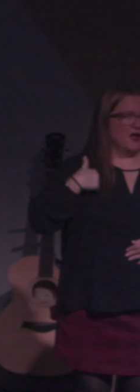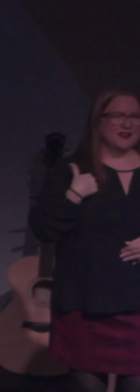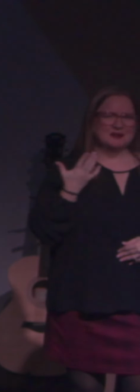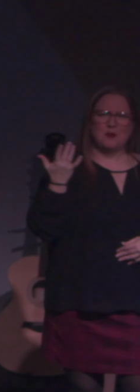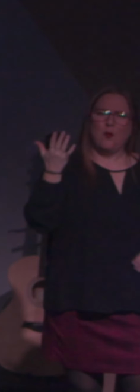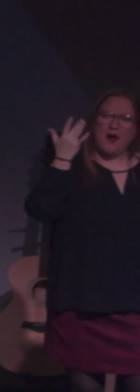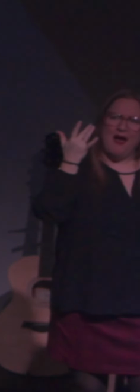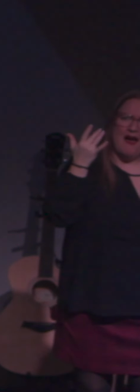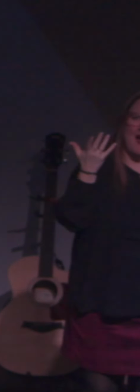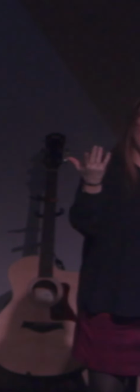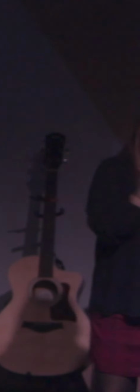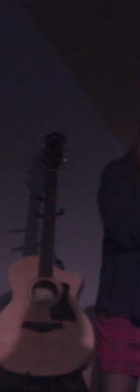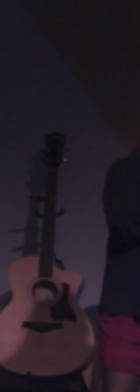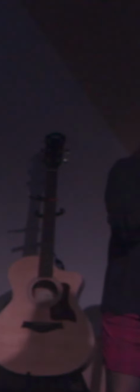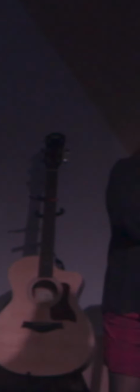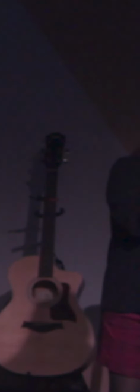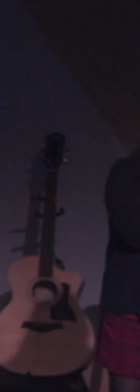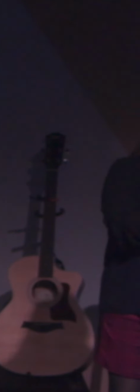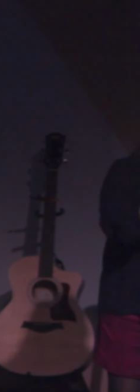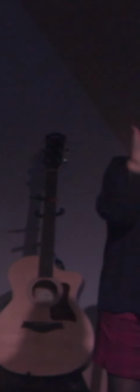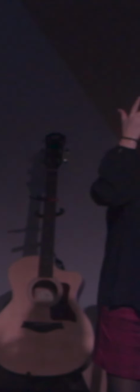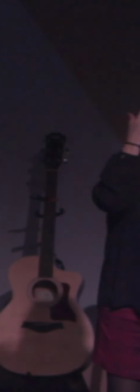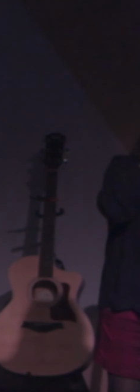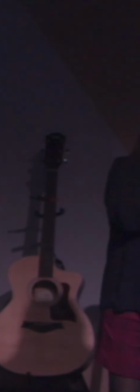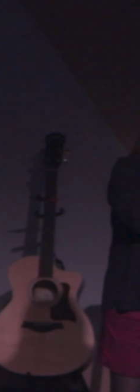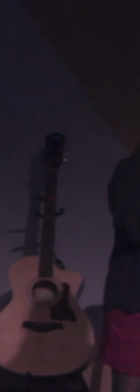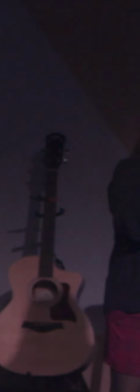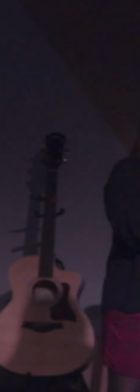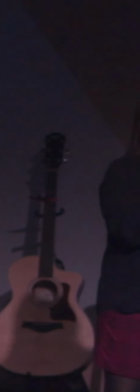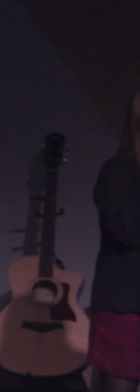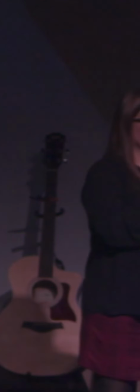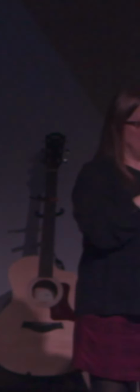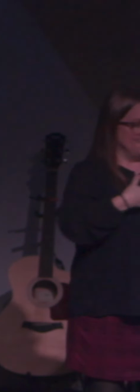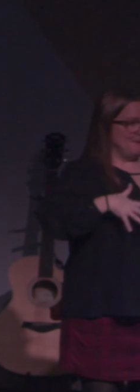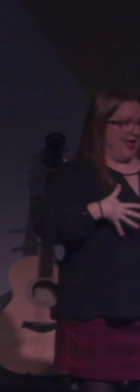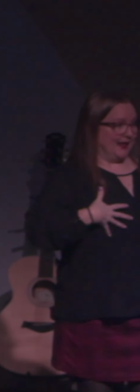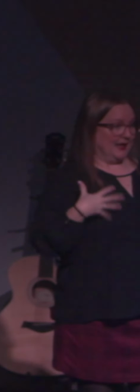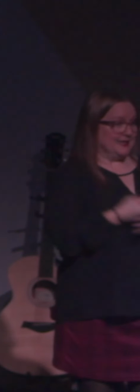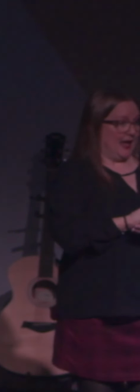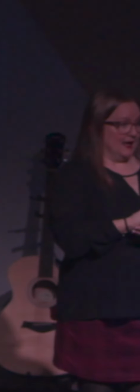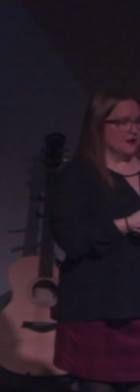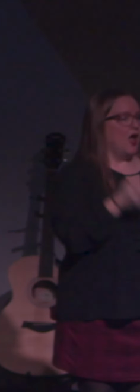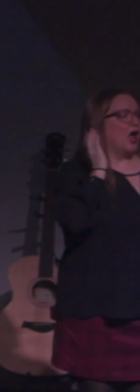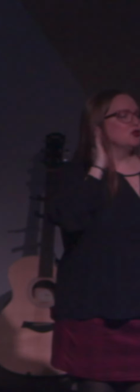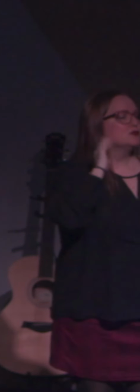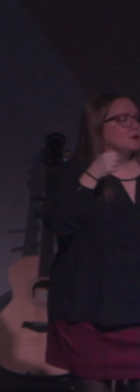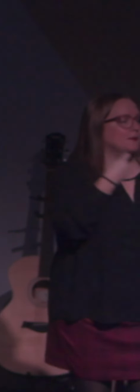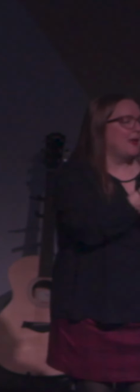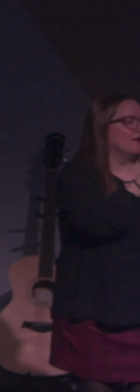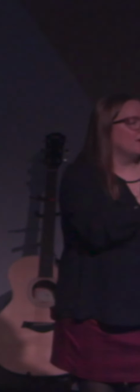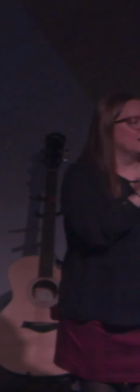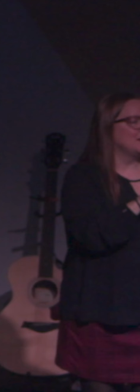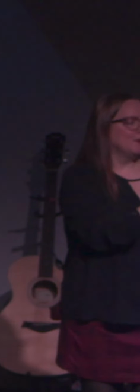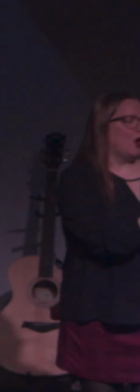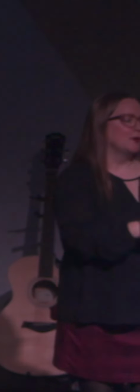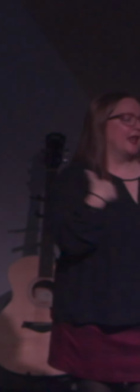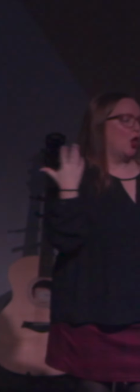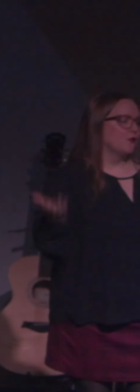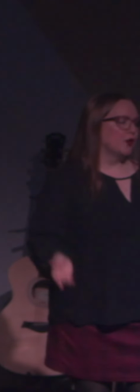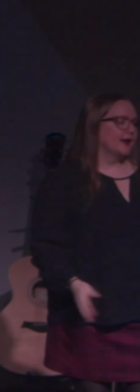why. Led to the first panic attacks I've ever had in my life. I used to make fun of people that had panic attacks. I used to tell them to get